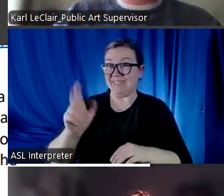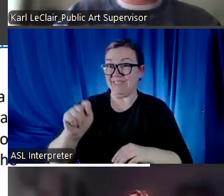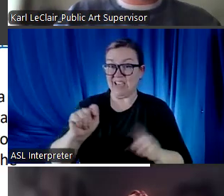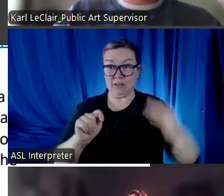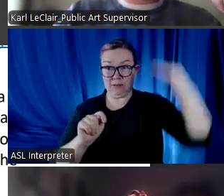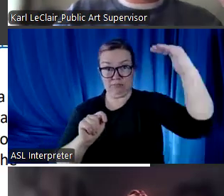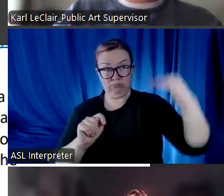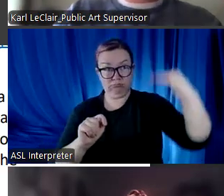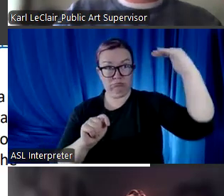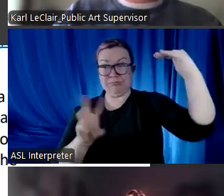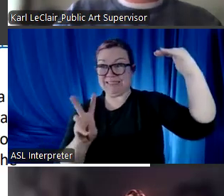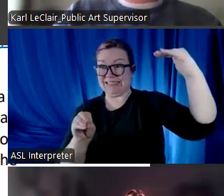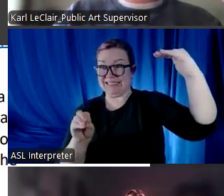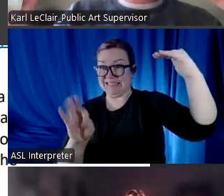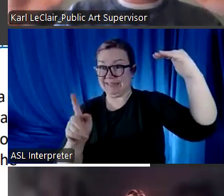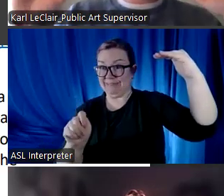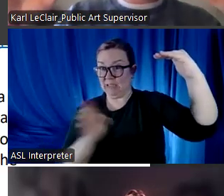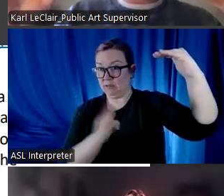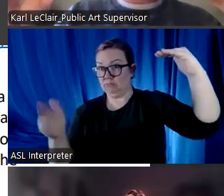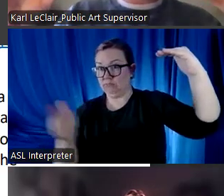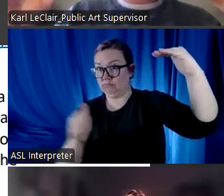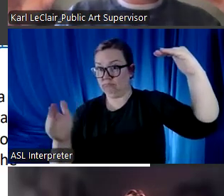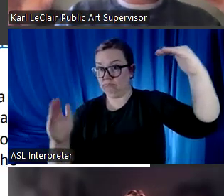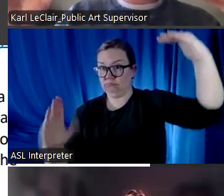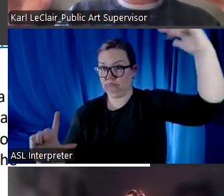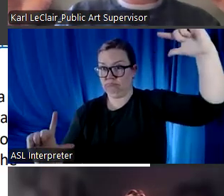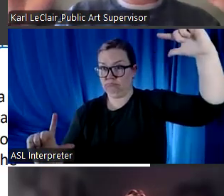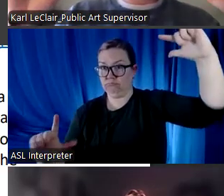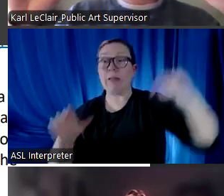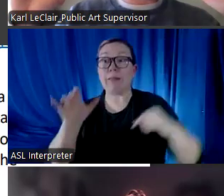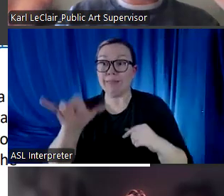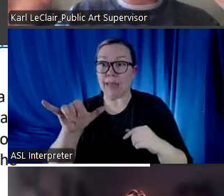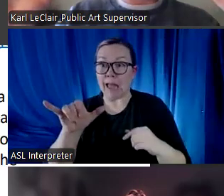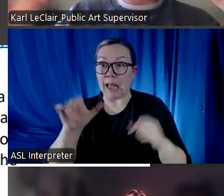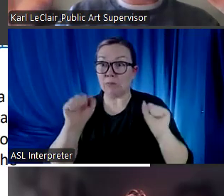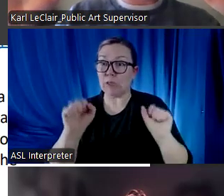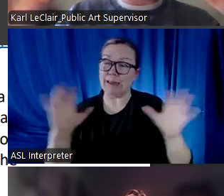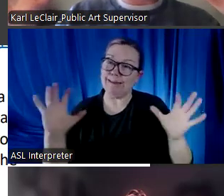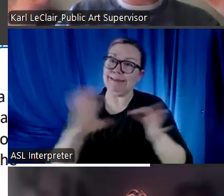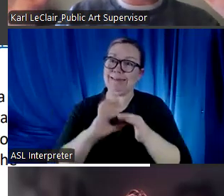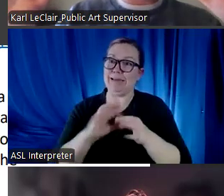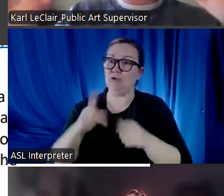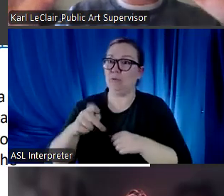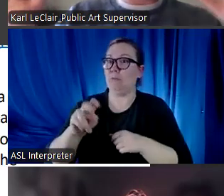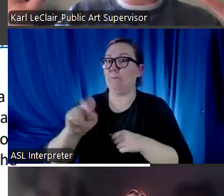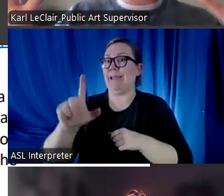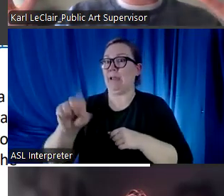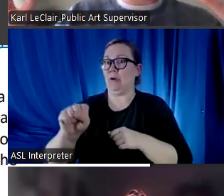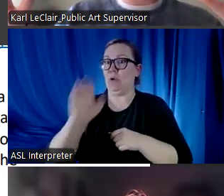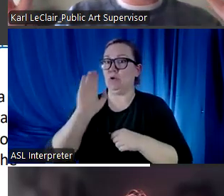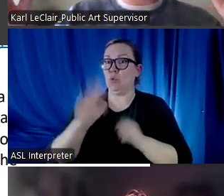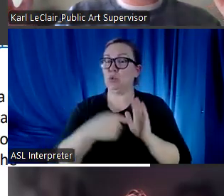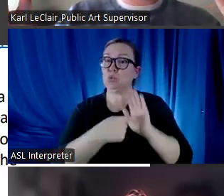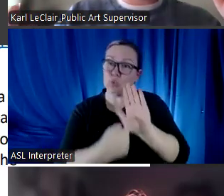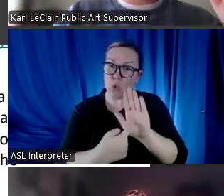feet wide. And to that framework, we can attach panels that will host reproductions